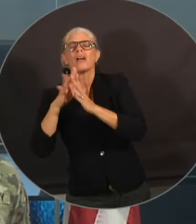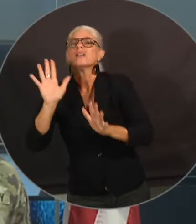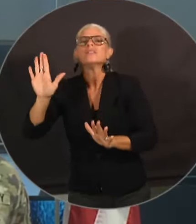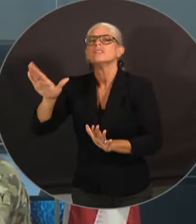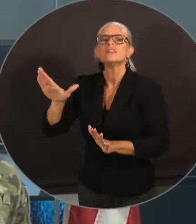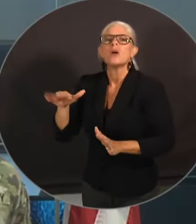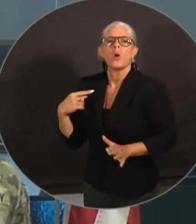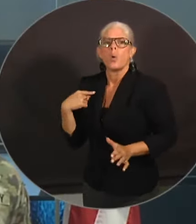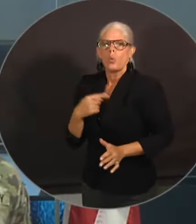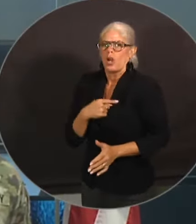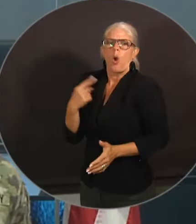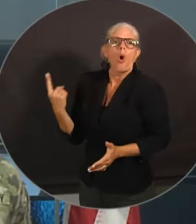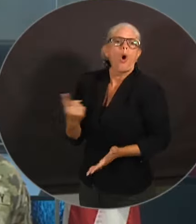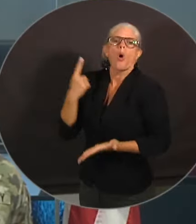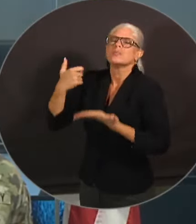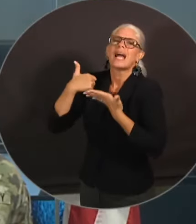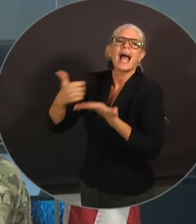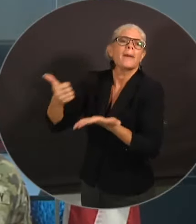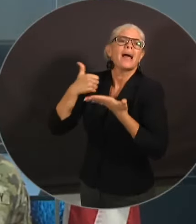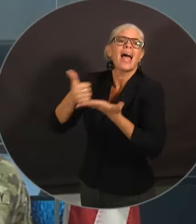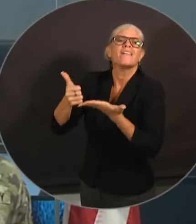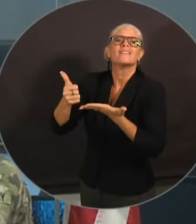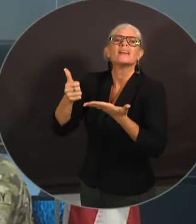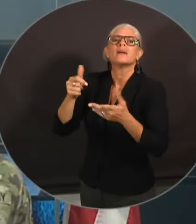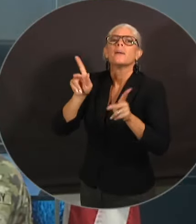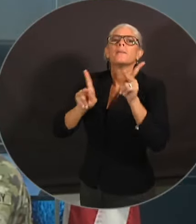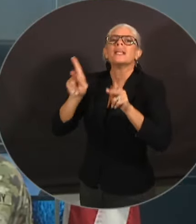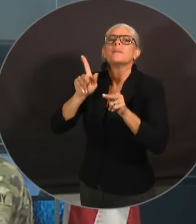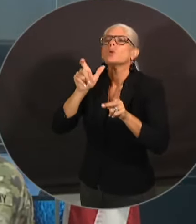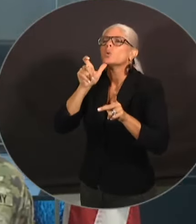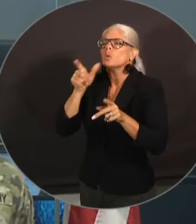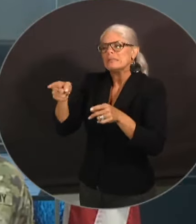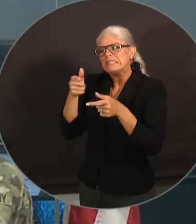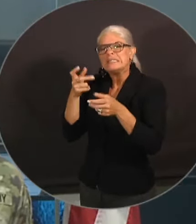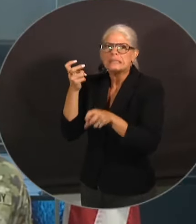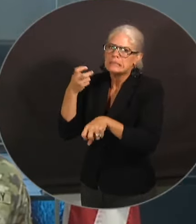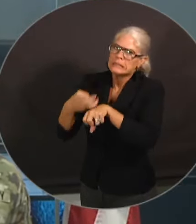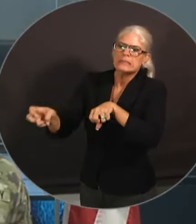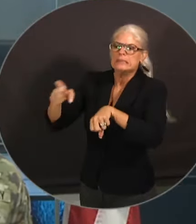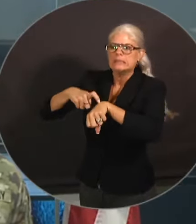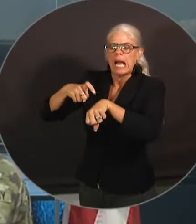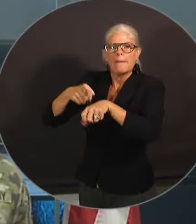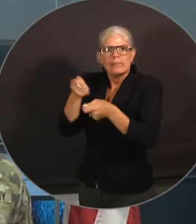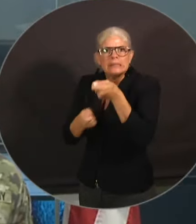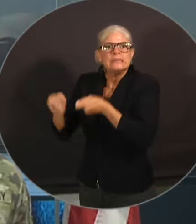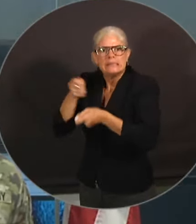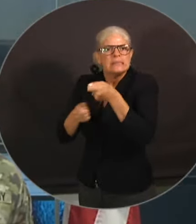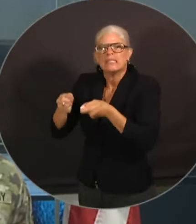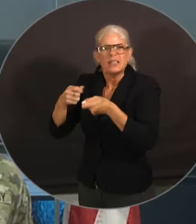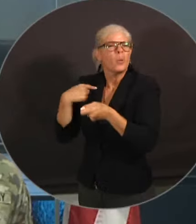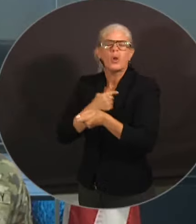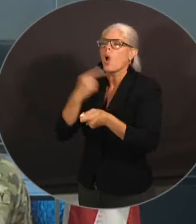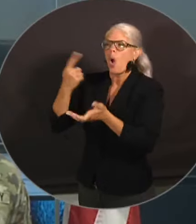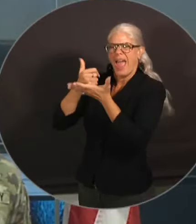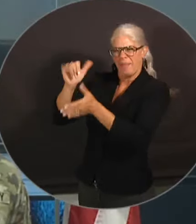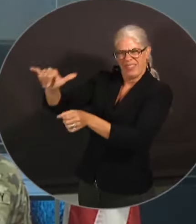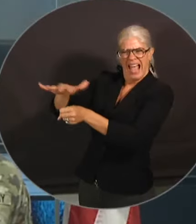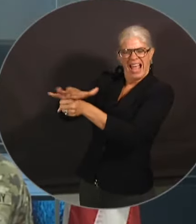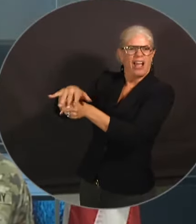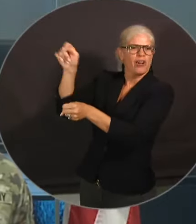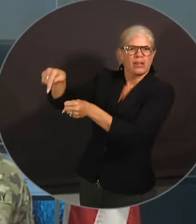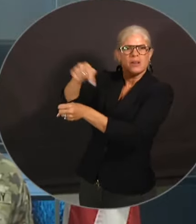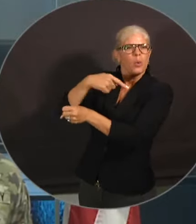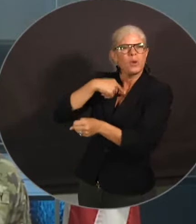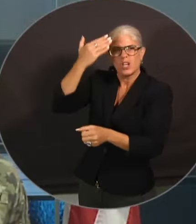helped fiscally constrained counties in Florida, and we'll continue to do that. I mean, look, we put aside $500 million